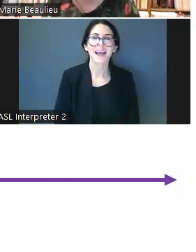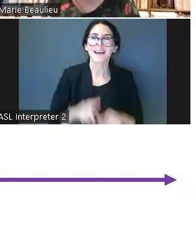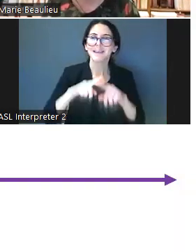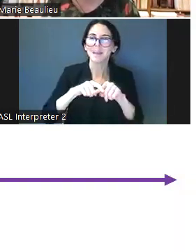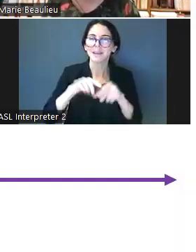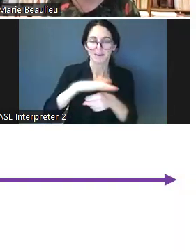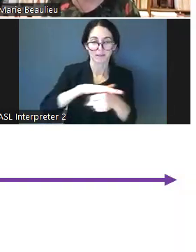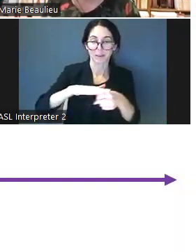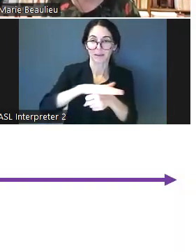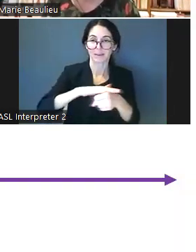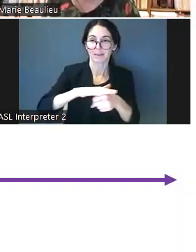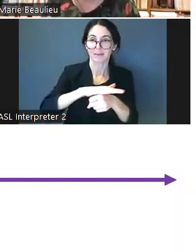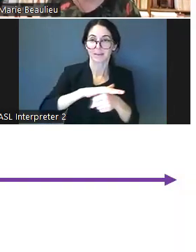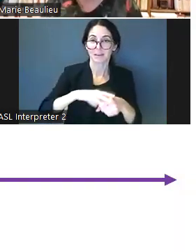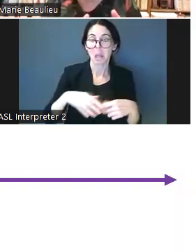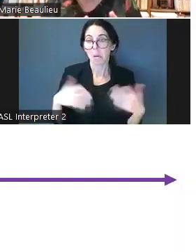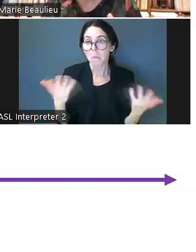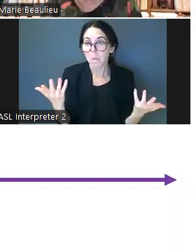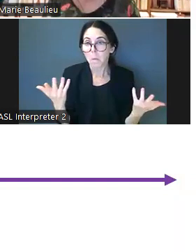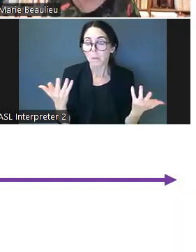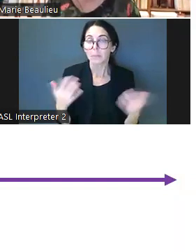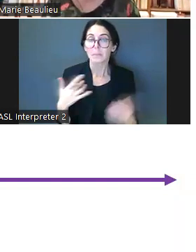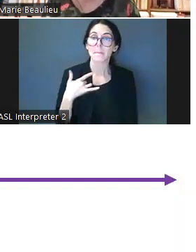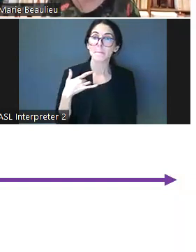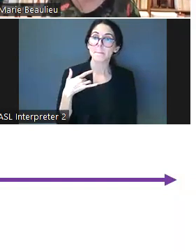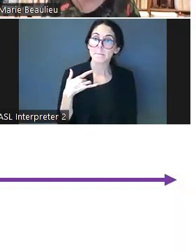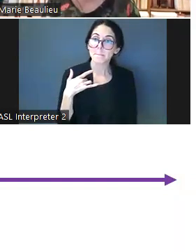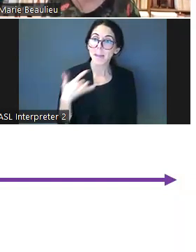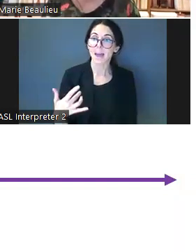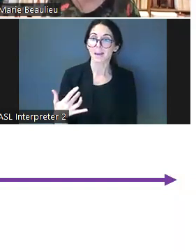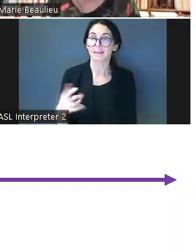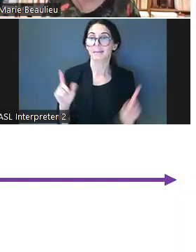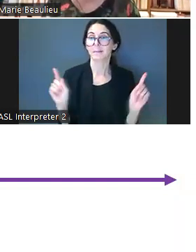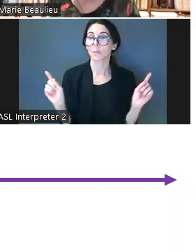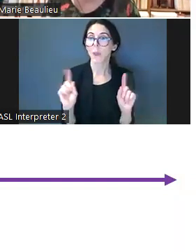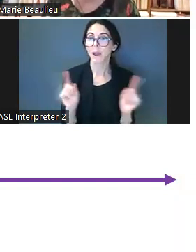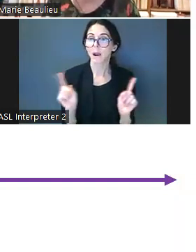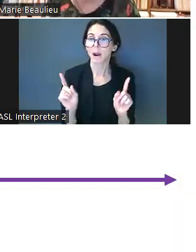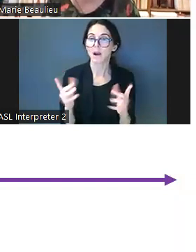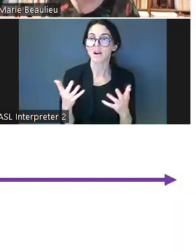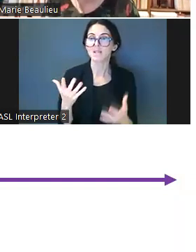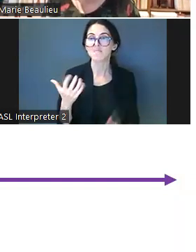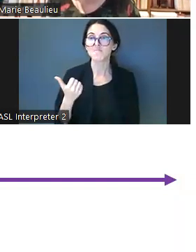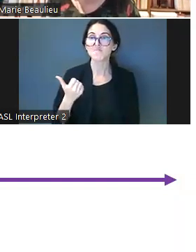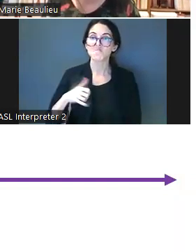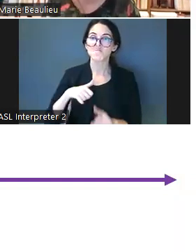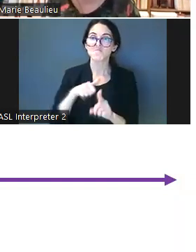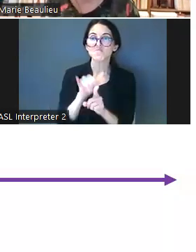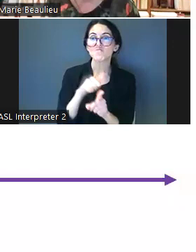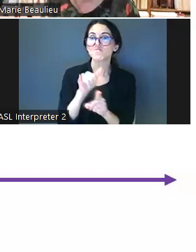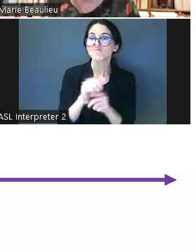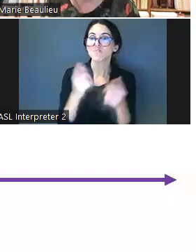may be more often the place where bullying will occur, such